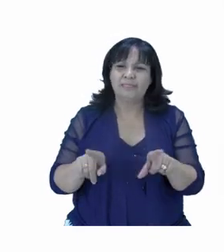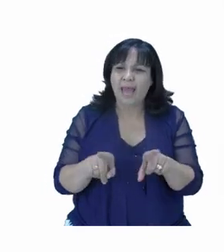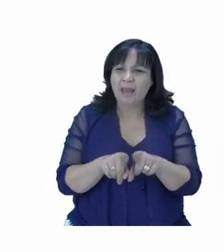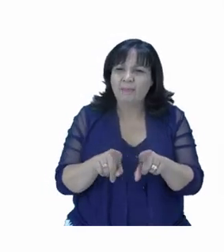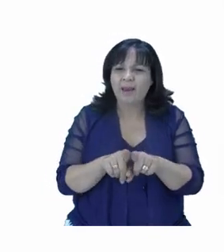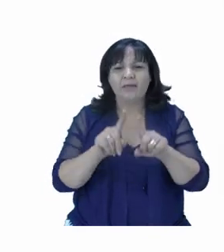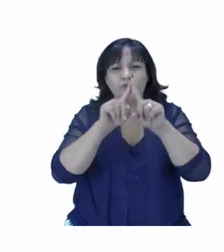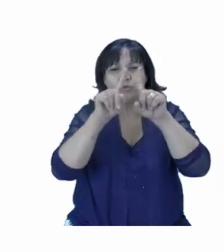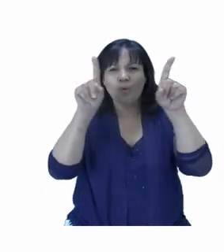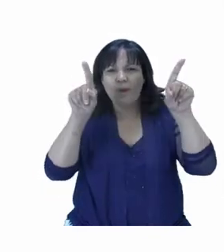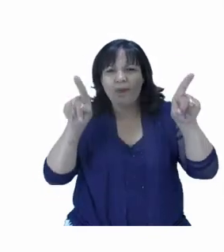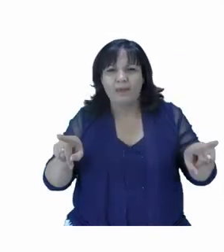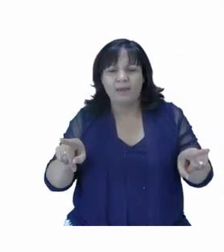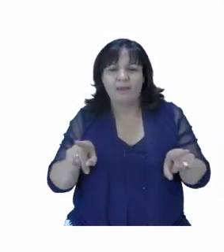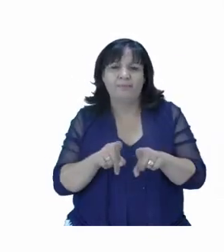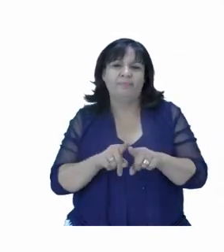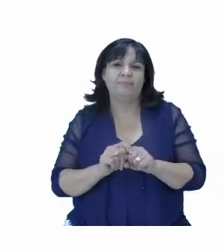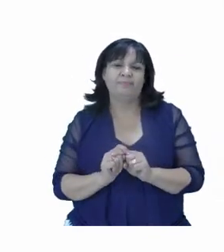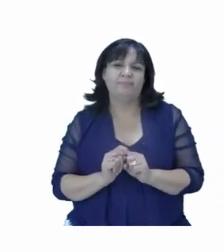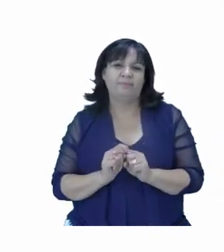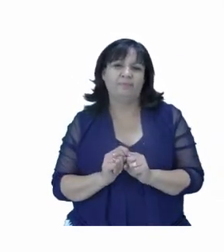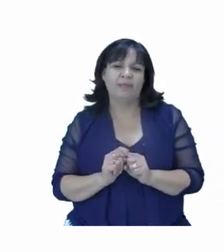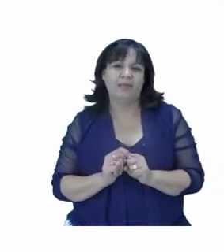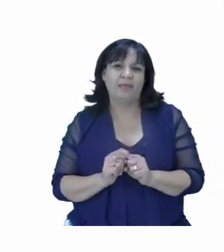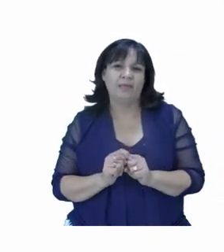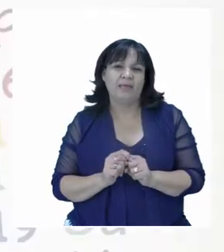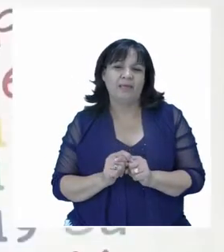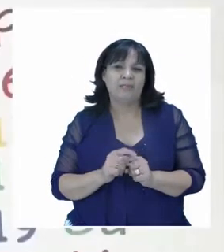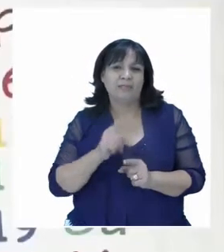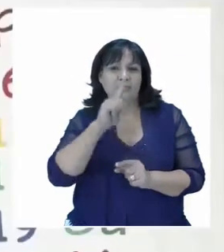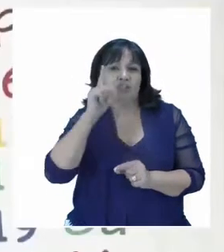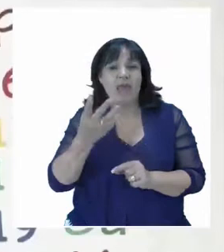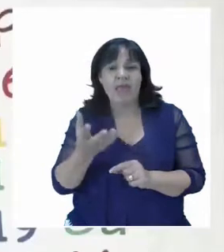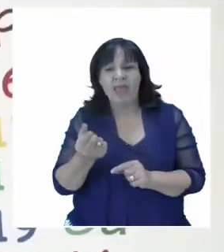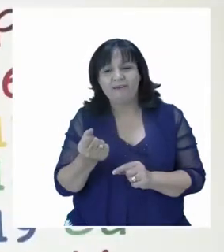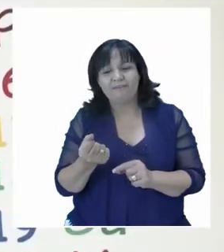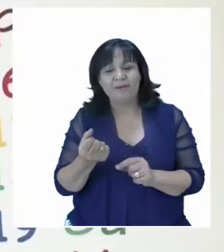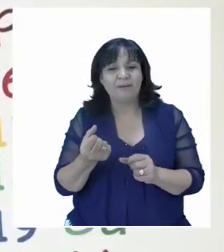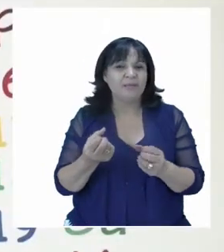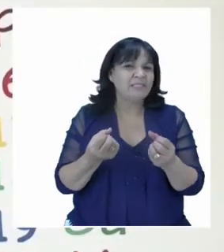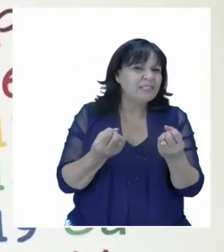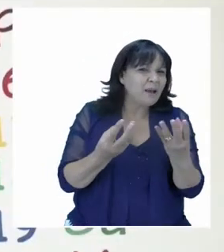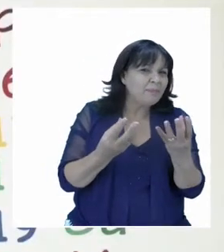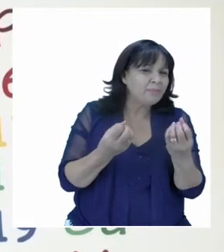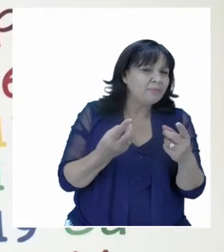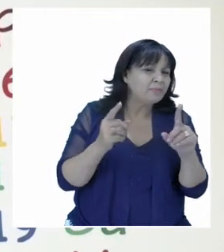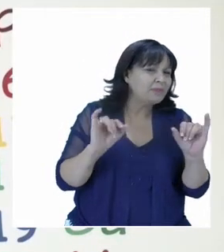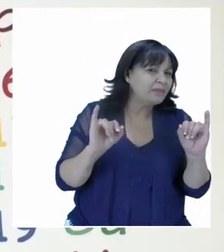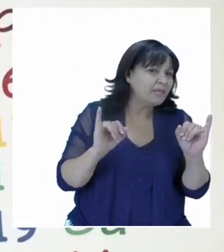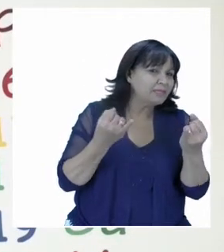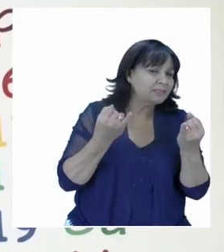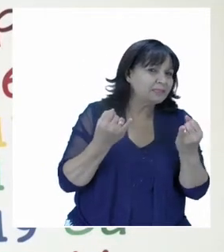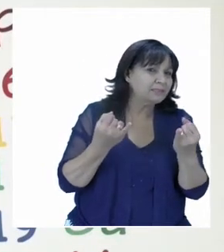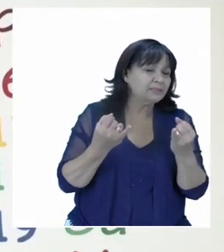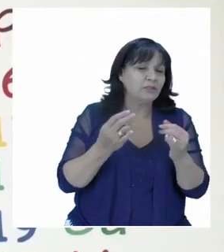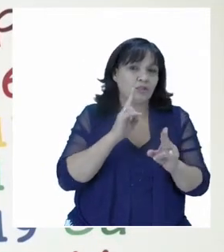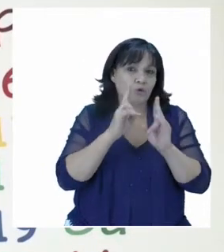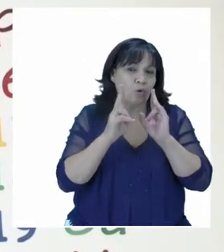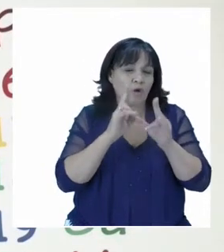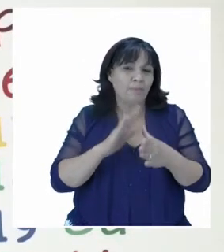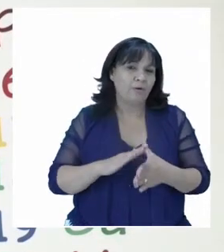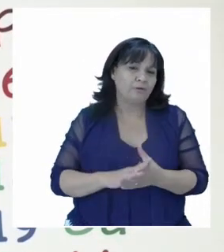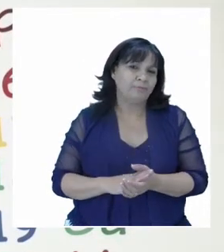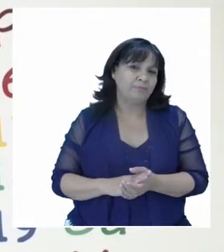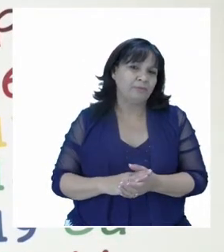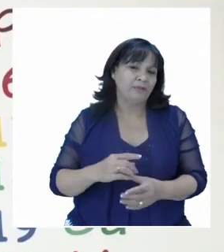square. I have a few things here with me and we're going to talk about them. The first thing